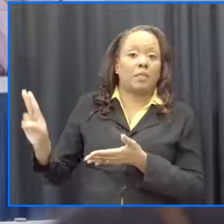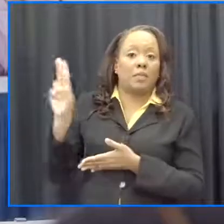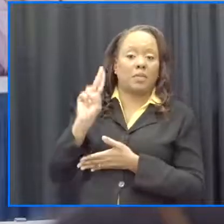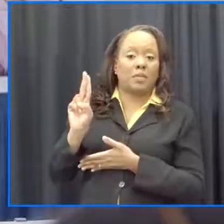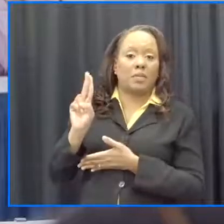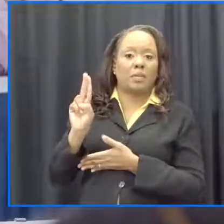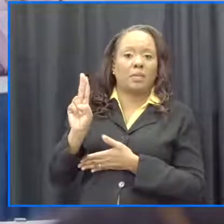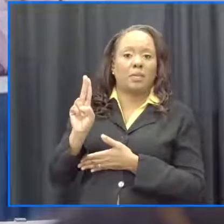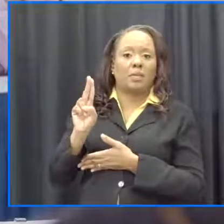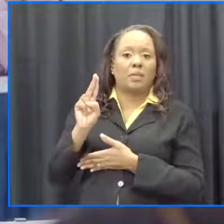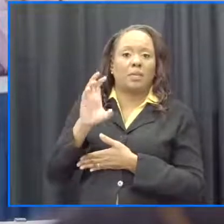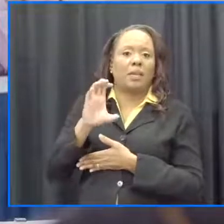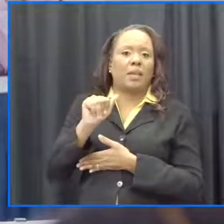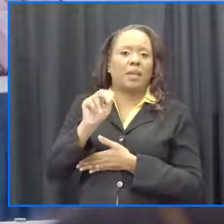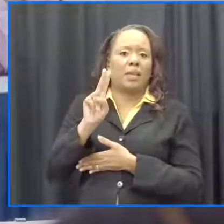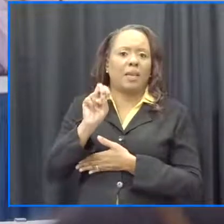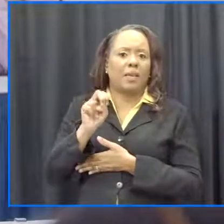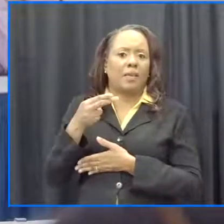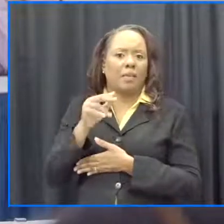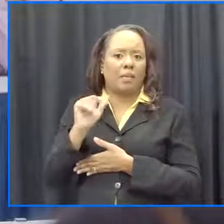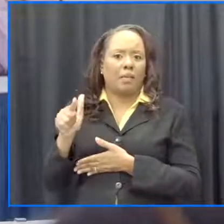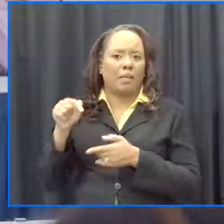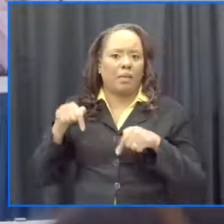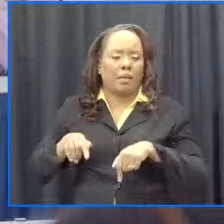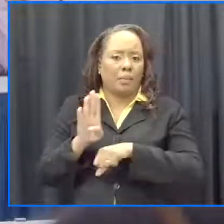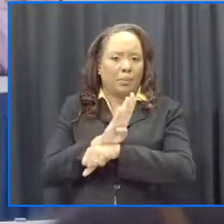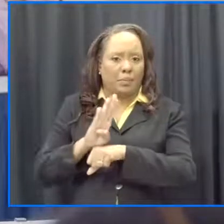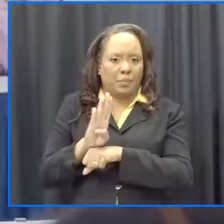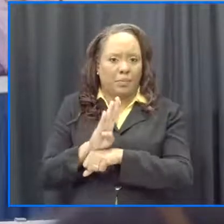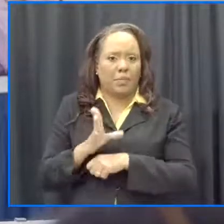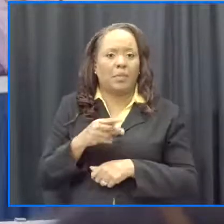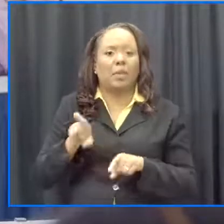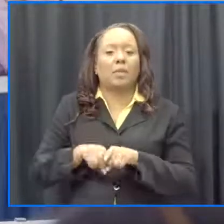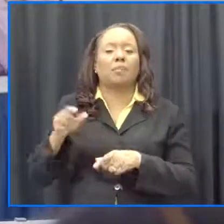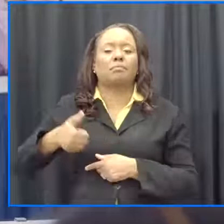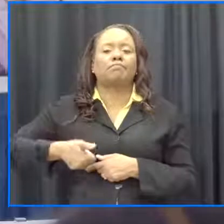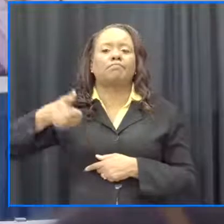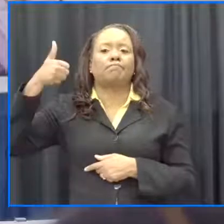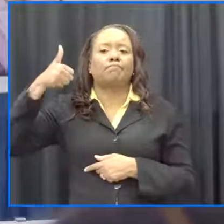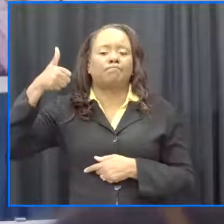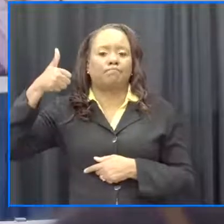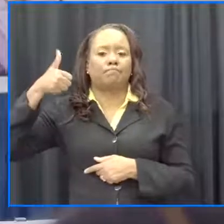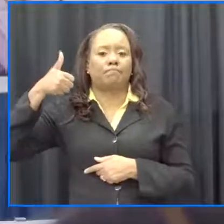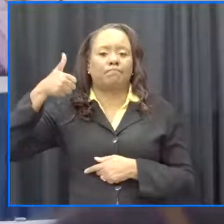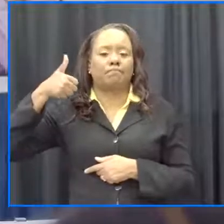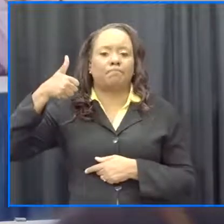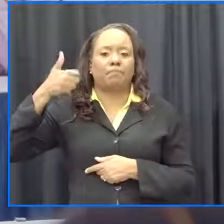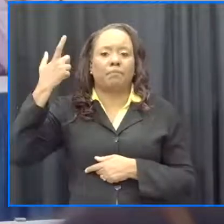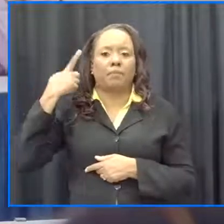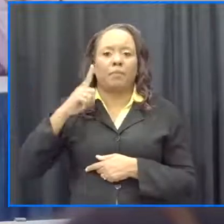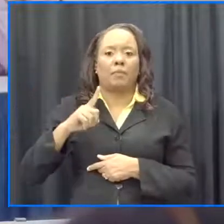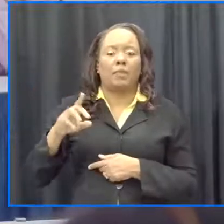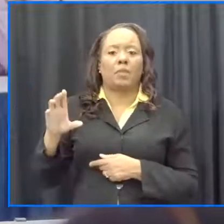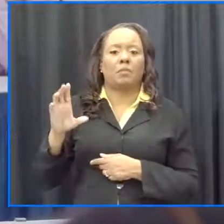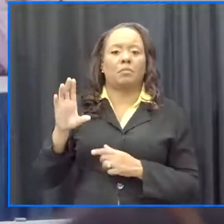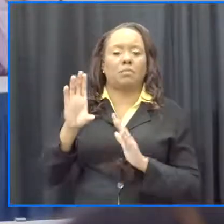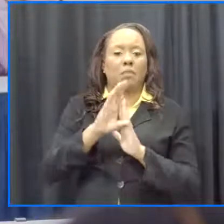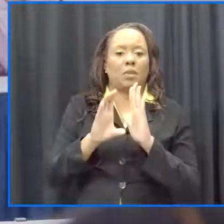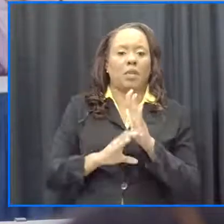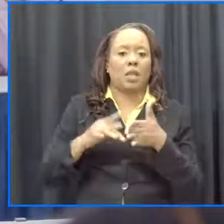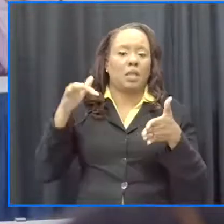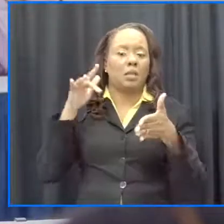of the West Indies, Cave Hill campus, and distinguished senior fellow for